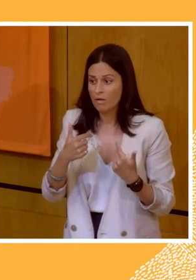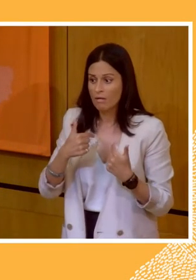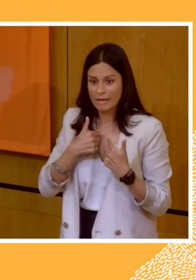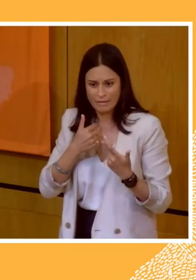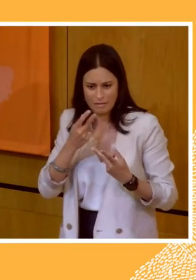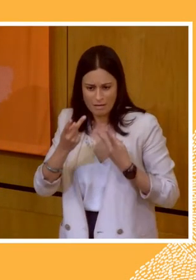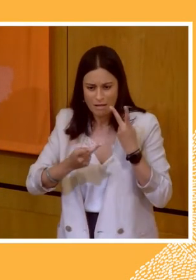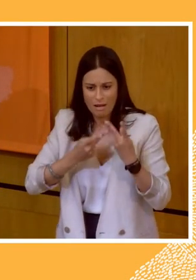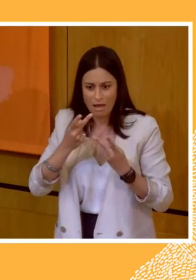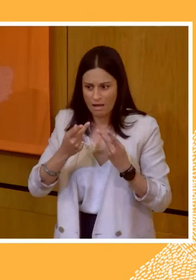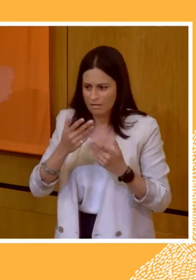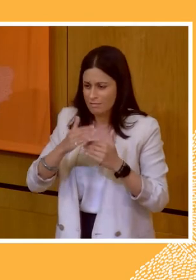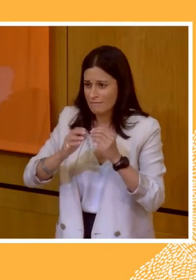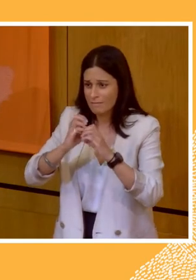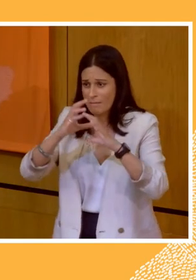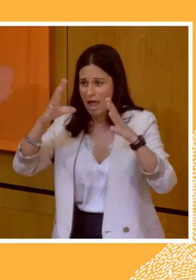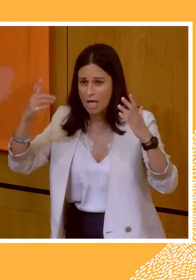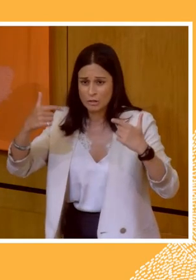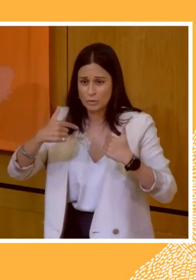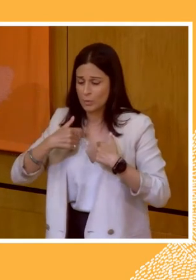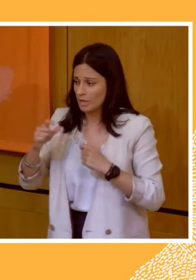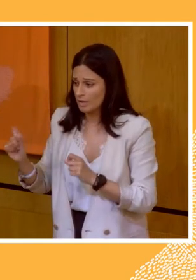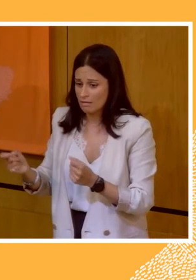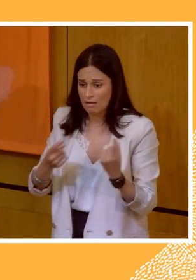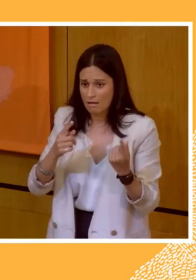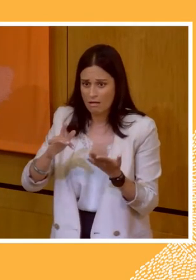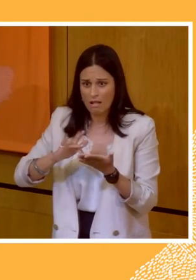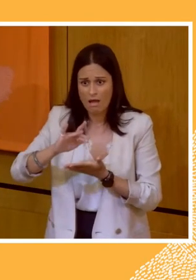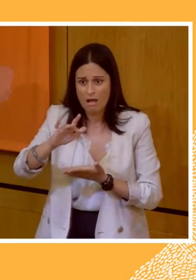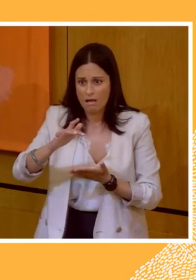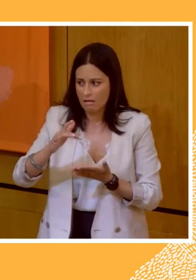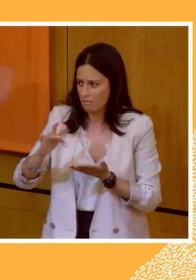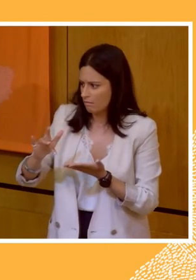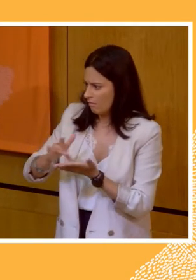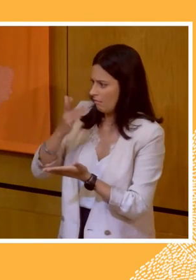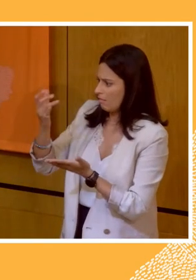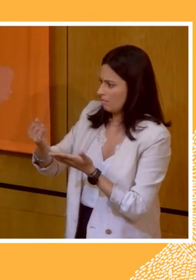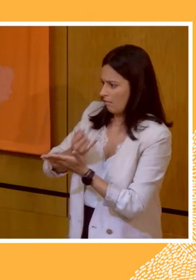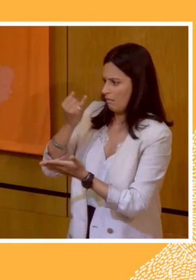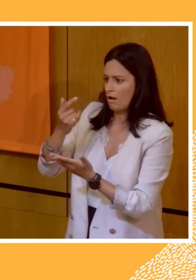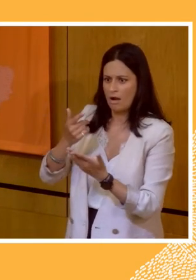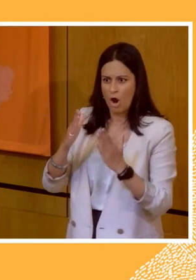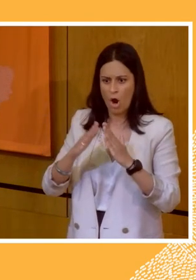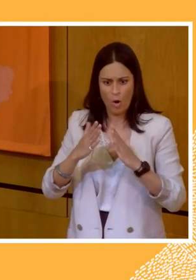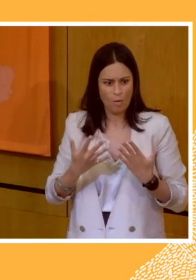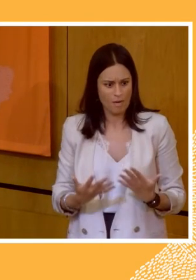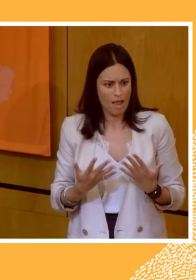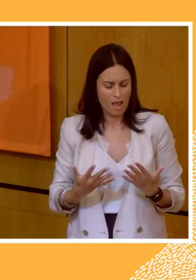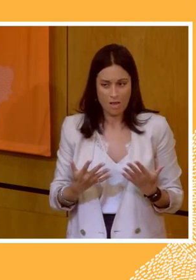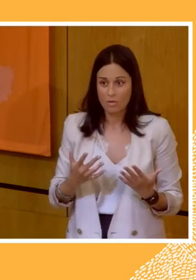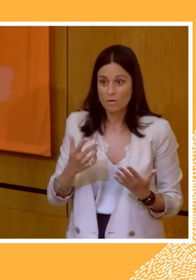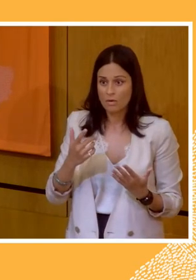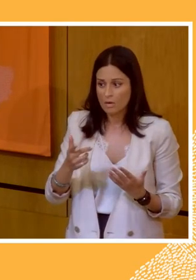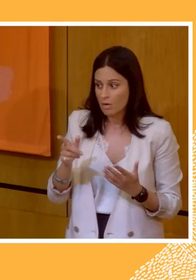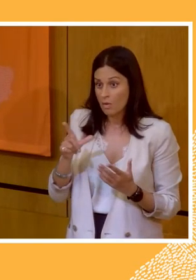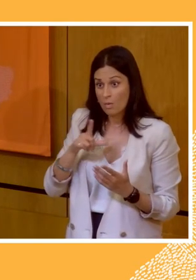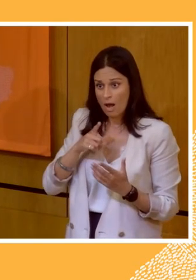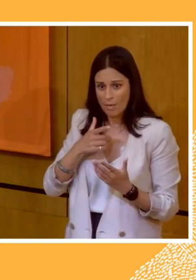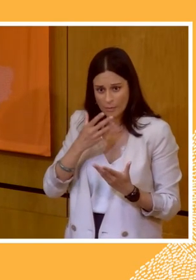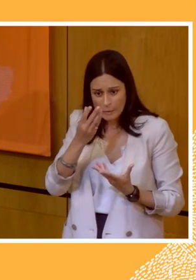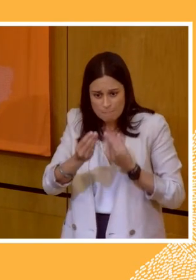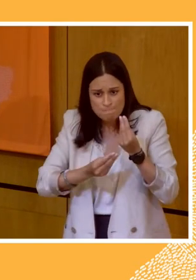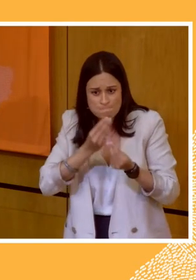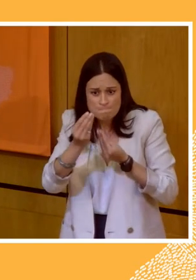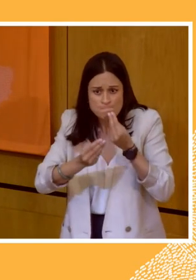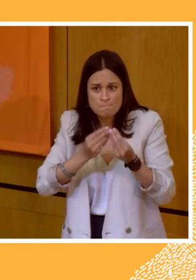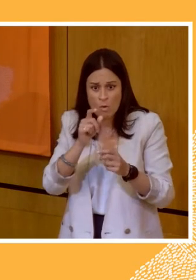never imagined that we would leave our home and find ourselves here. So mainly they are telling tourists that